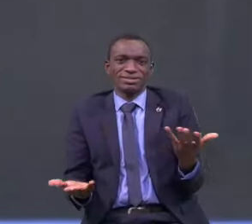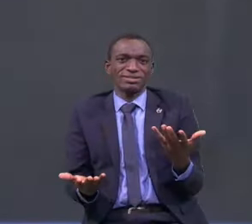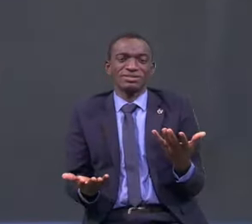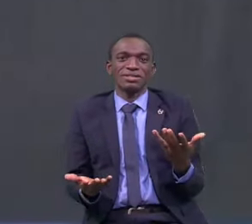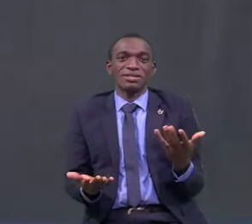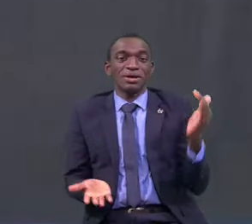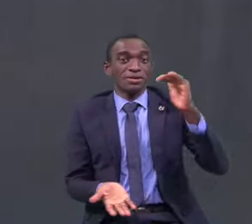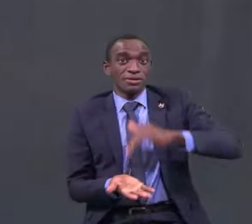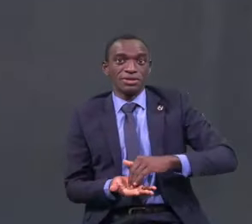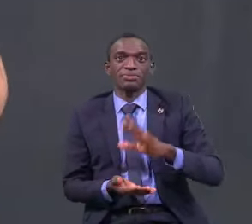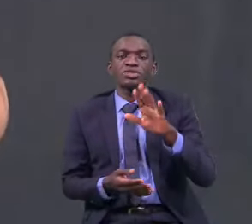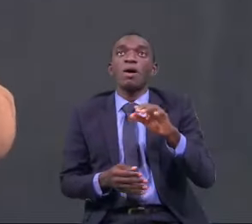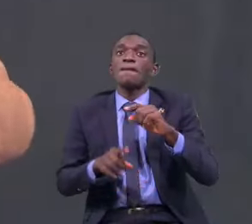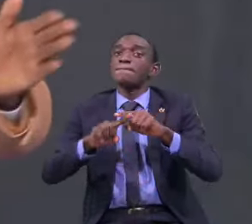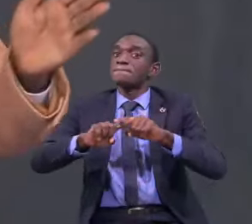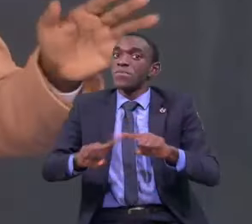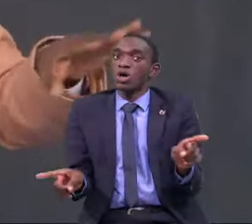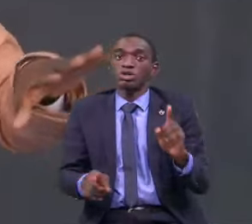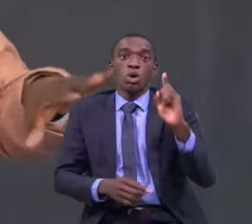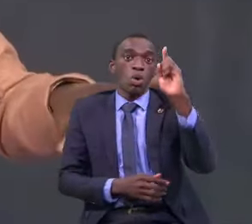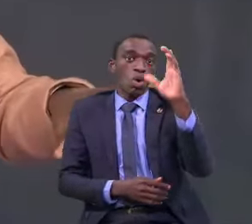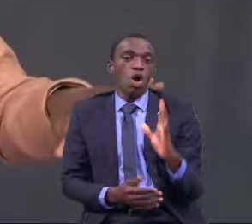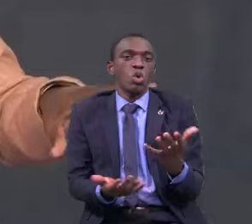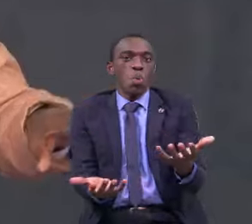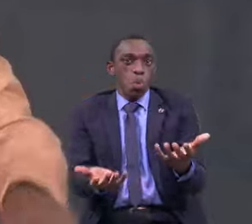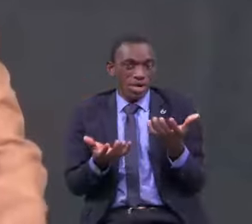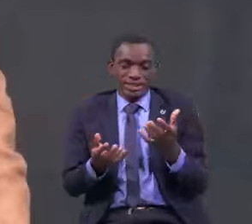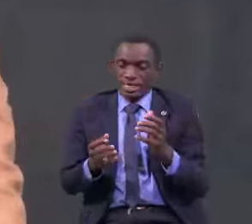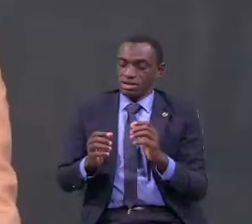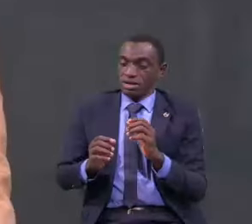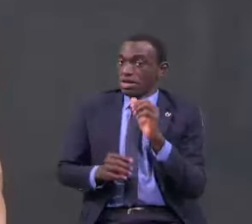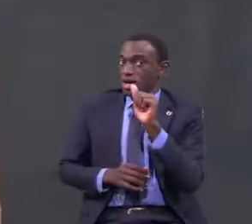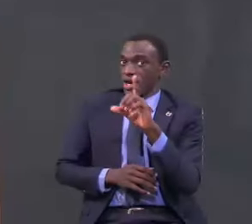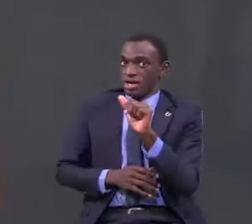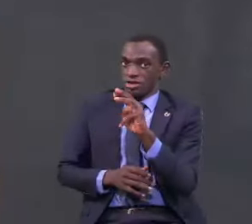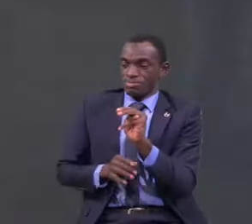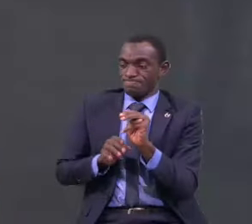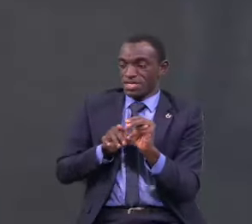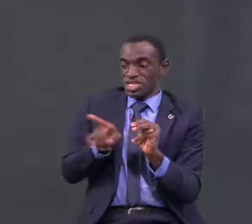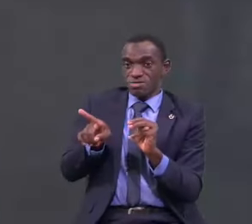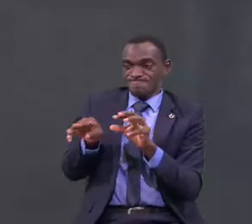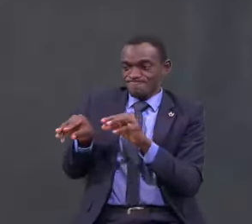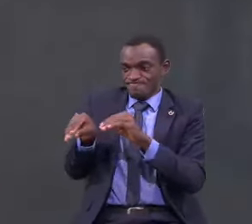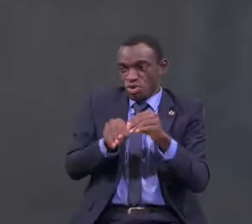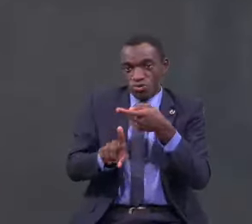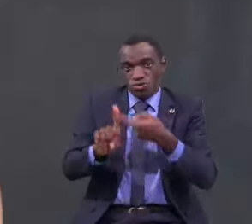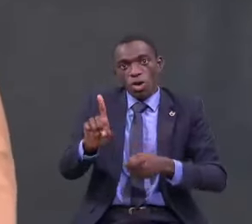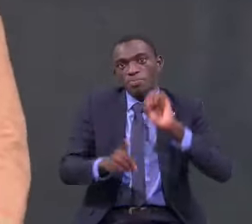God wanted Adam to move from grace to glory.